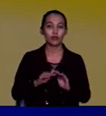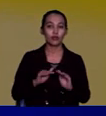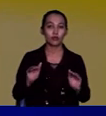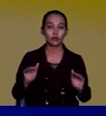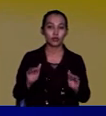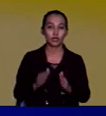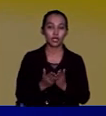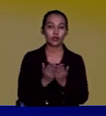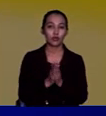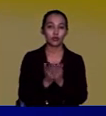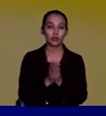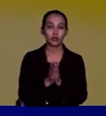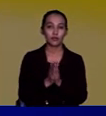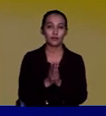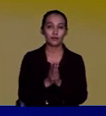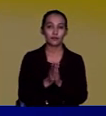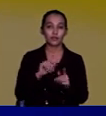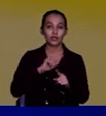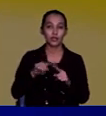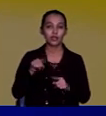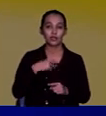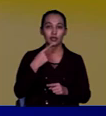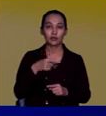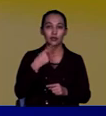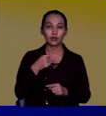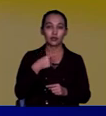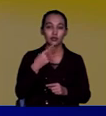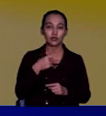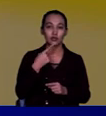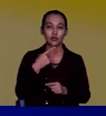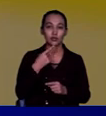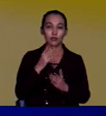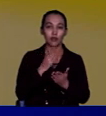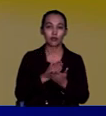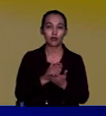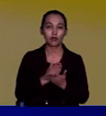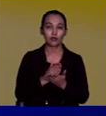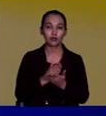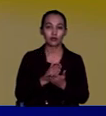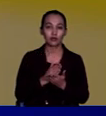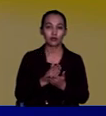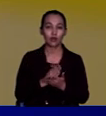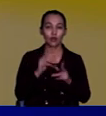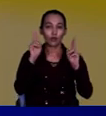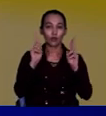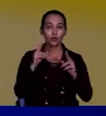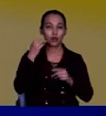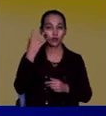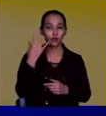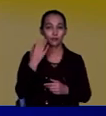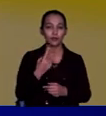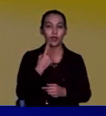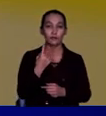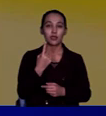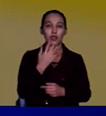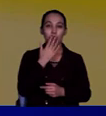Bolajonlar, darsligingizda tez aytishni tez ayt nomli tez aytish berilgan. Tez aytishning qonunini bilasiz.